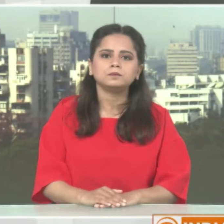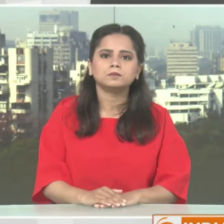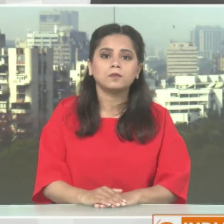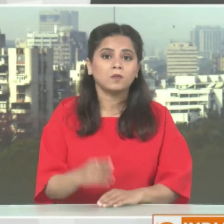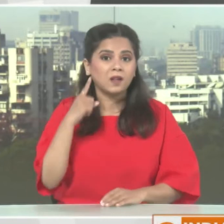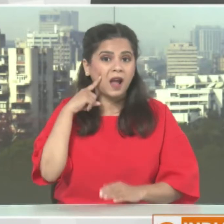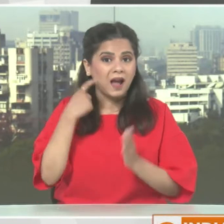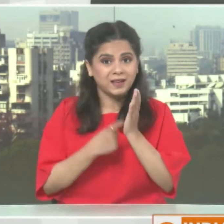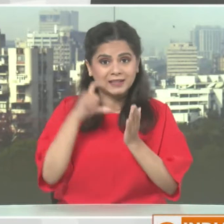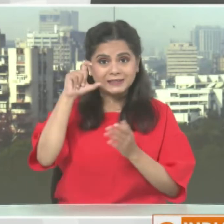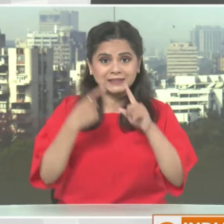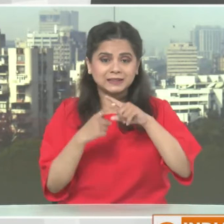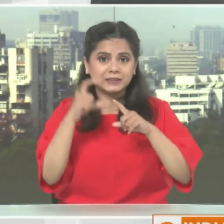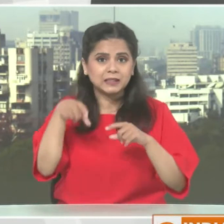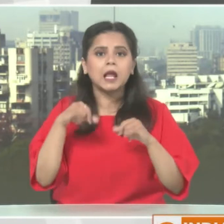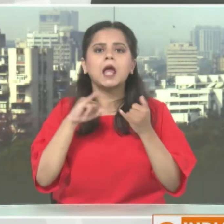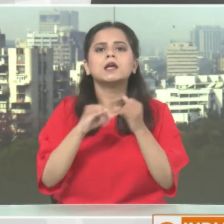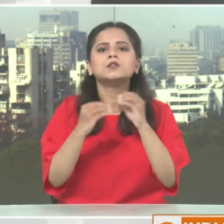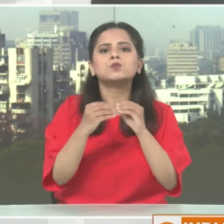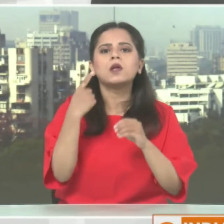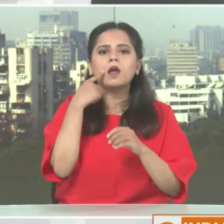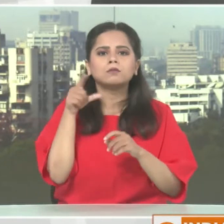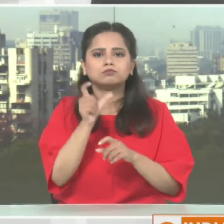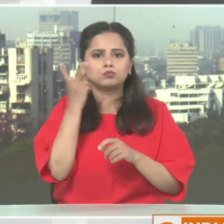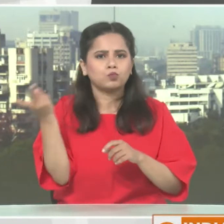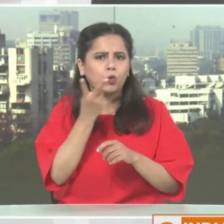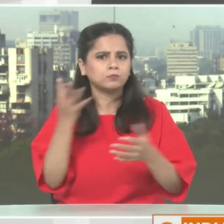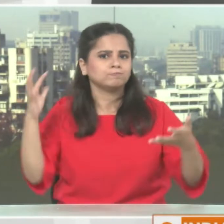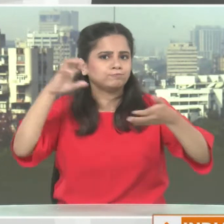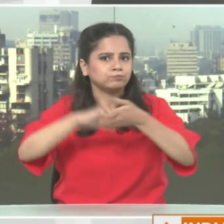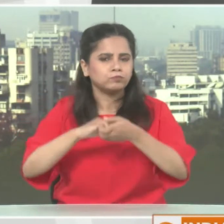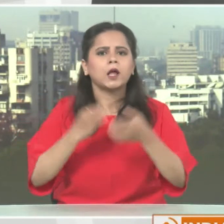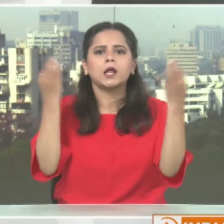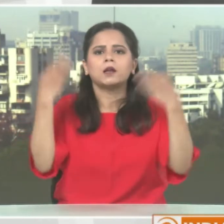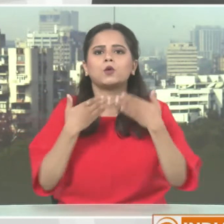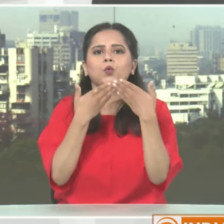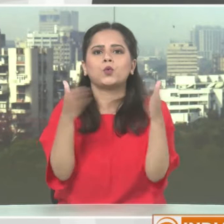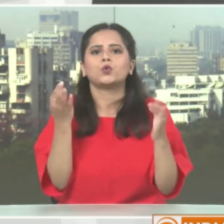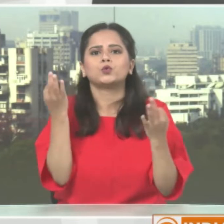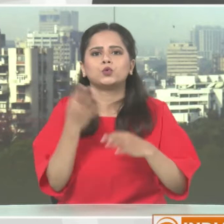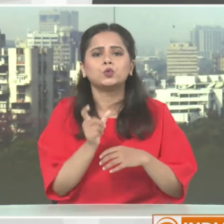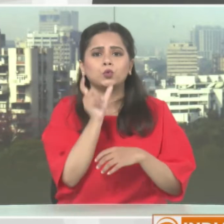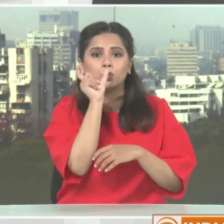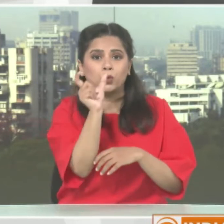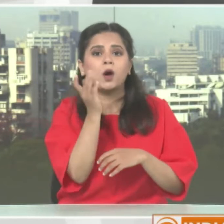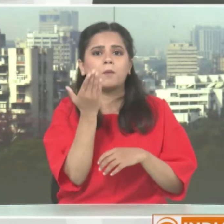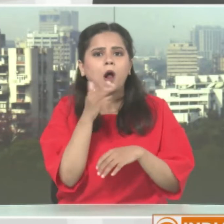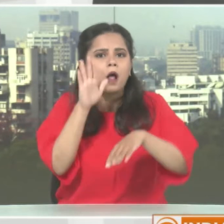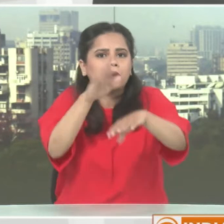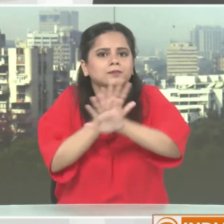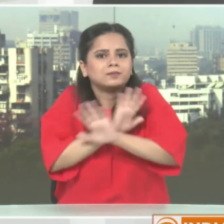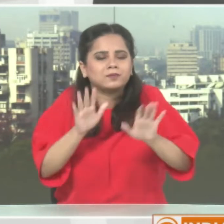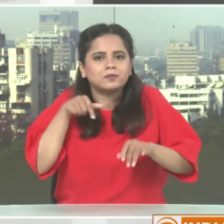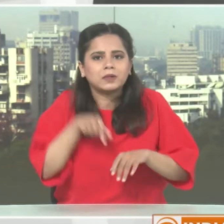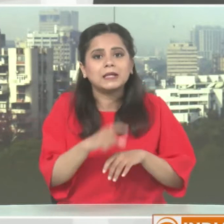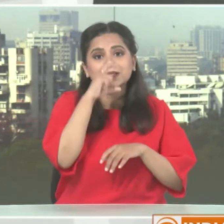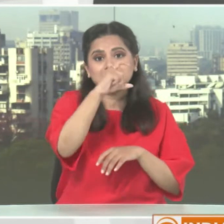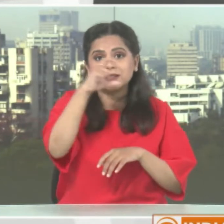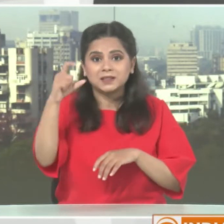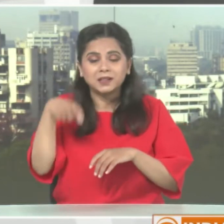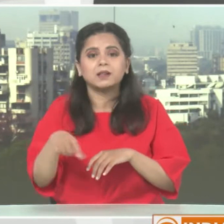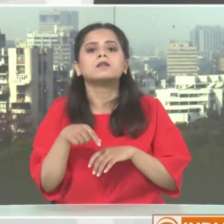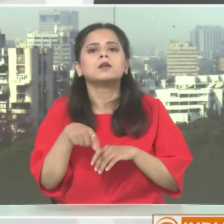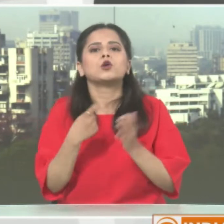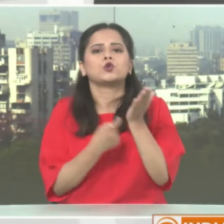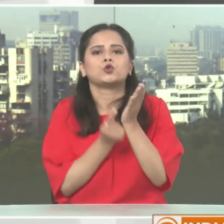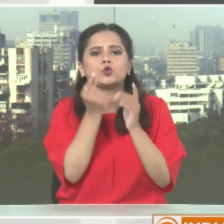The IRCTC and SBI Card together launched their new co-branded contactless credit card on RuPay